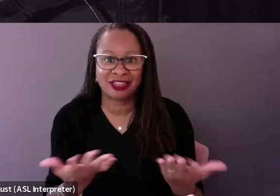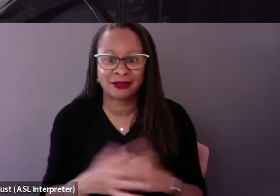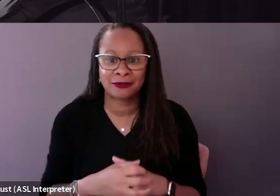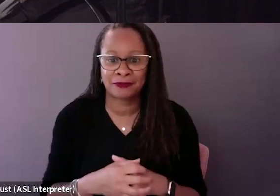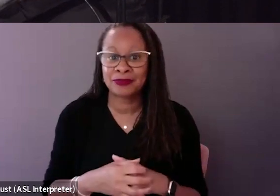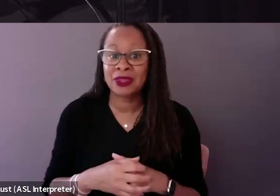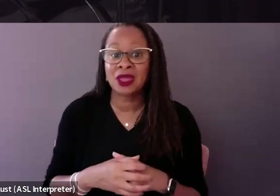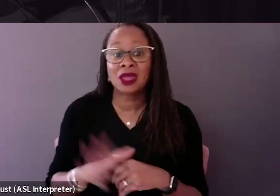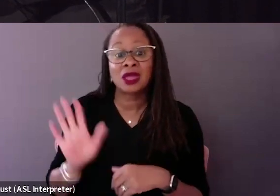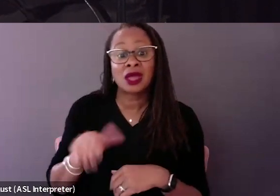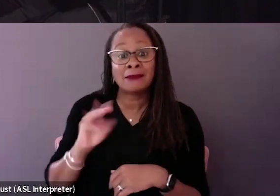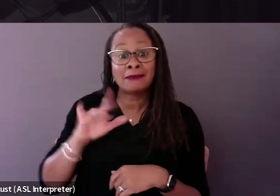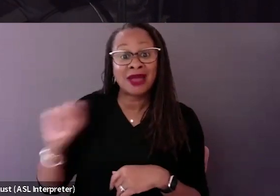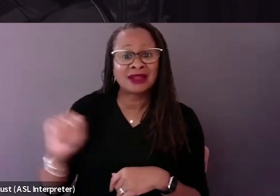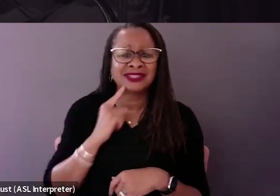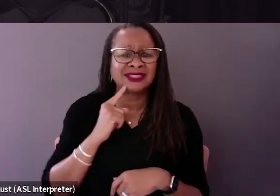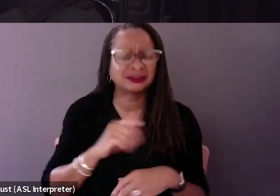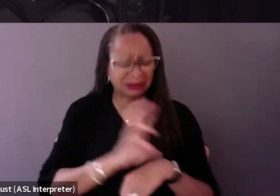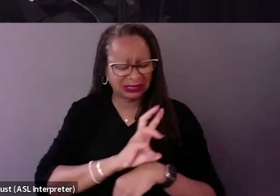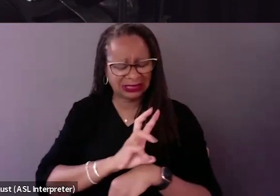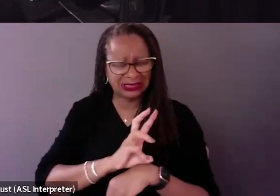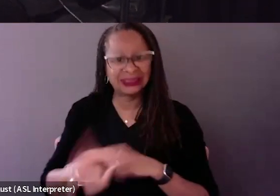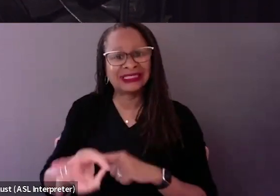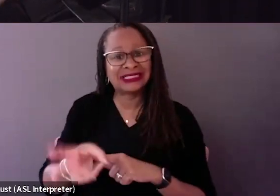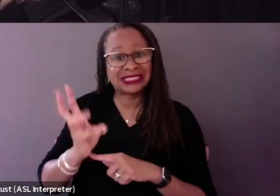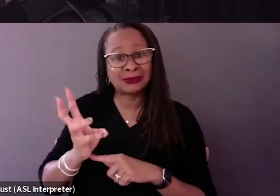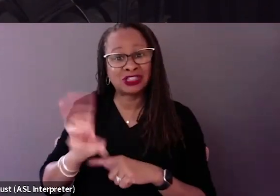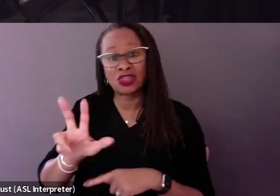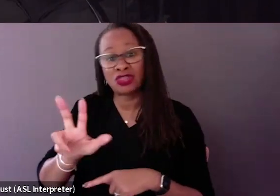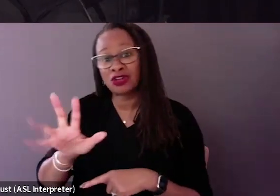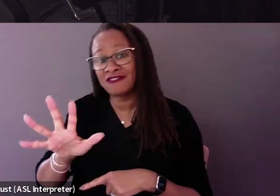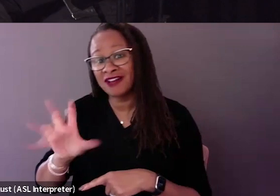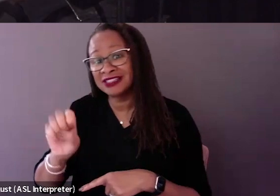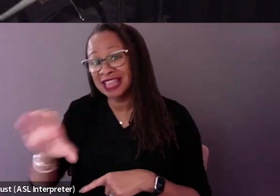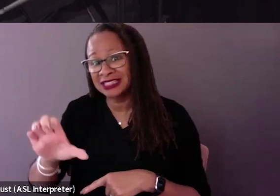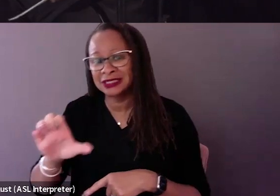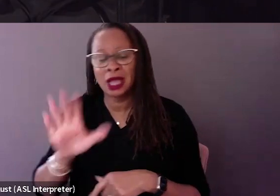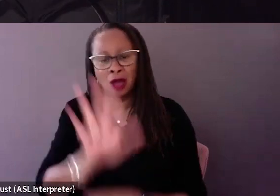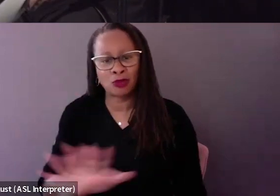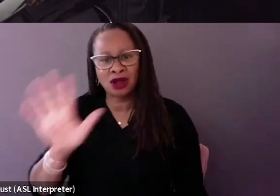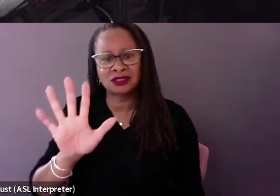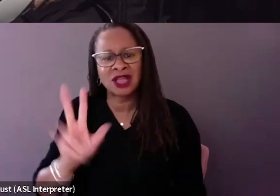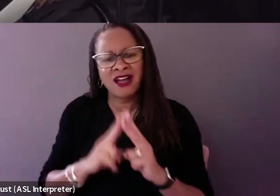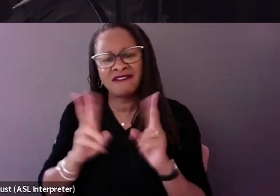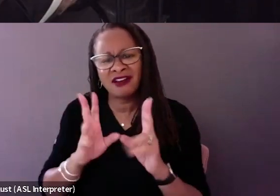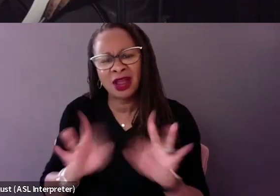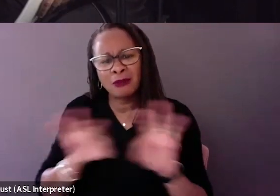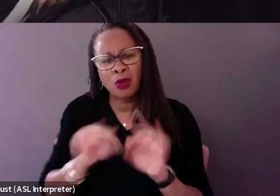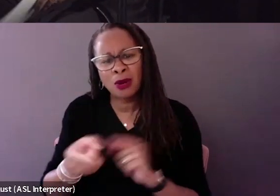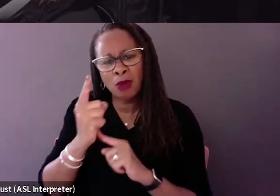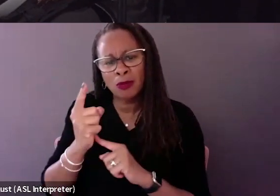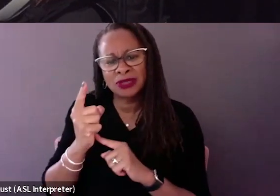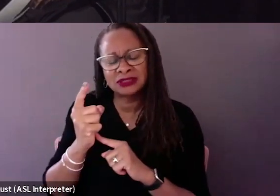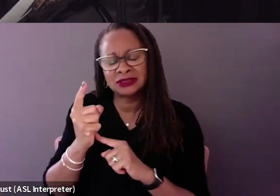minutes and 35 seconds into the film, approximately, Uh-oh. I didn't get it down to the frame, a very important moment happens. Uh-oh. And I talked with